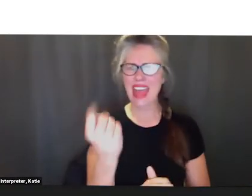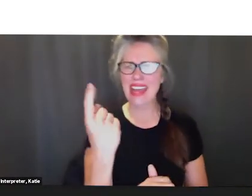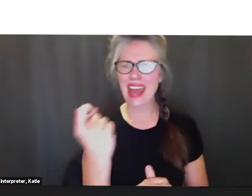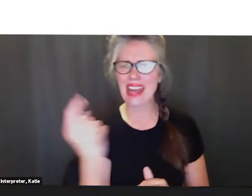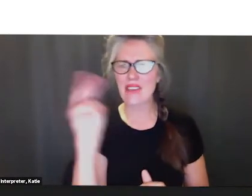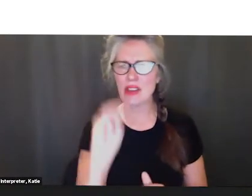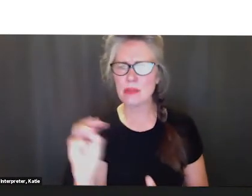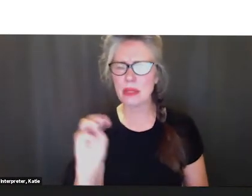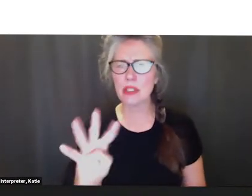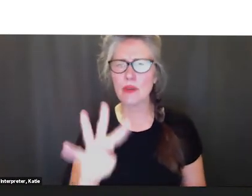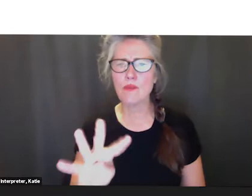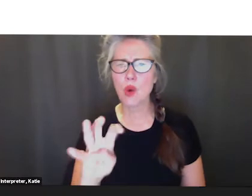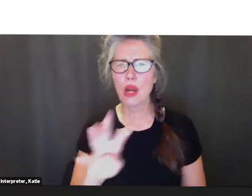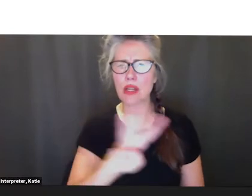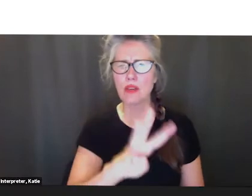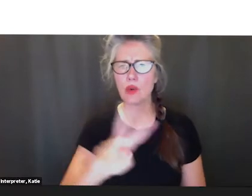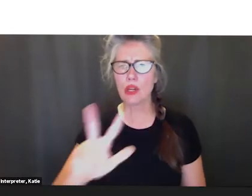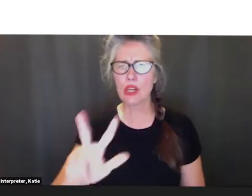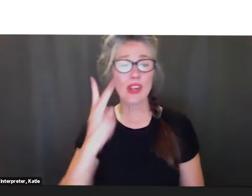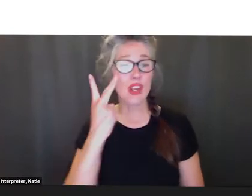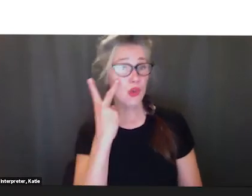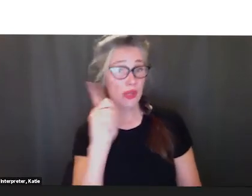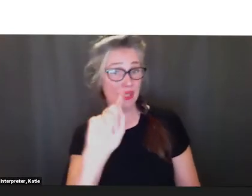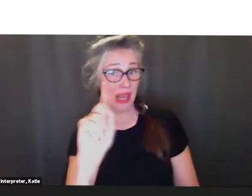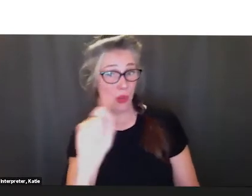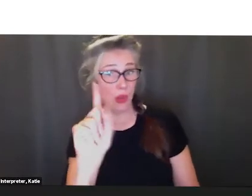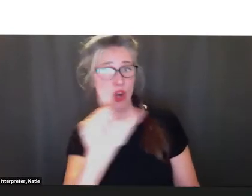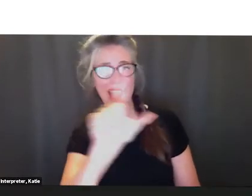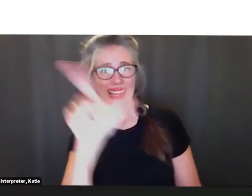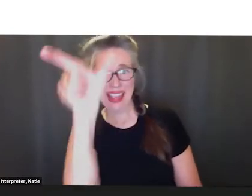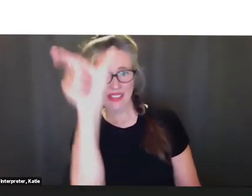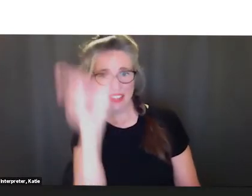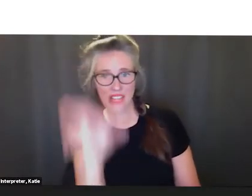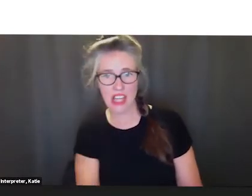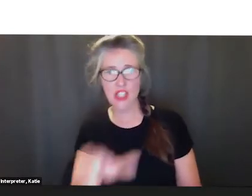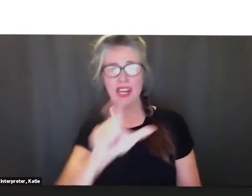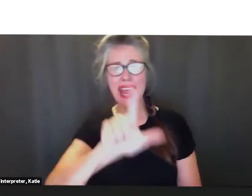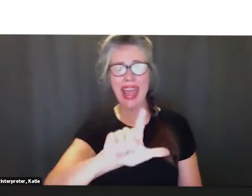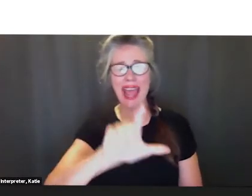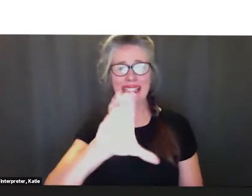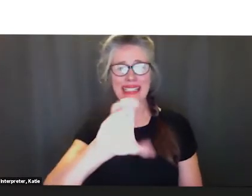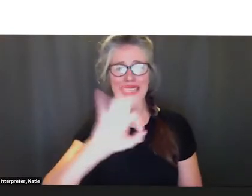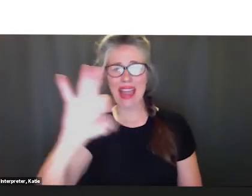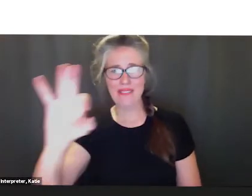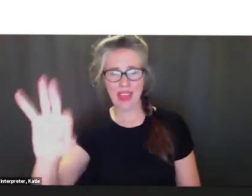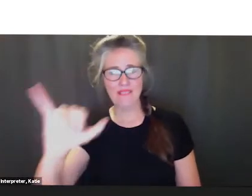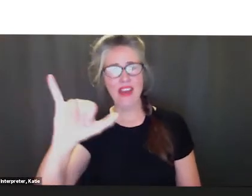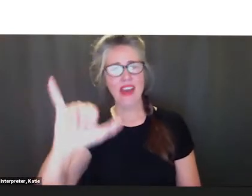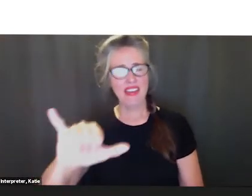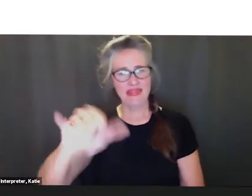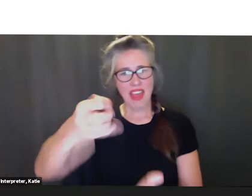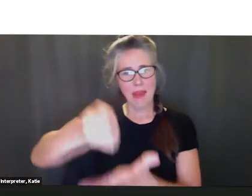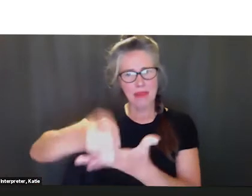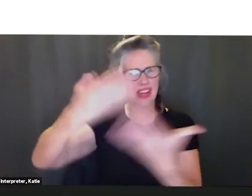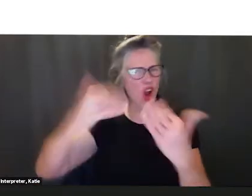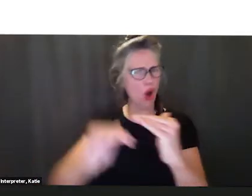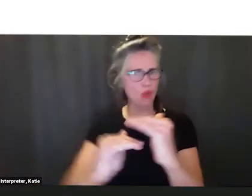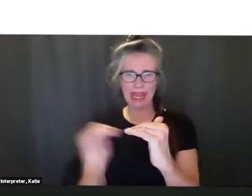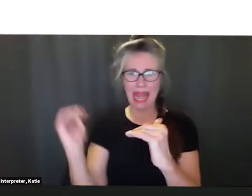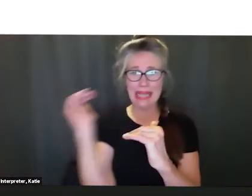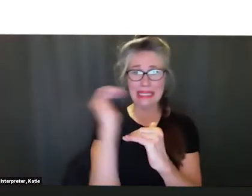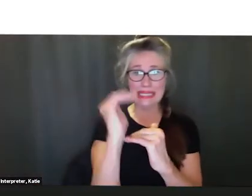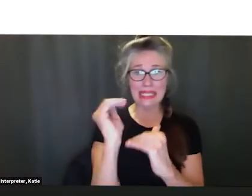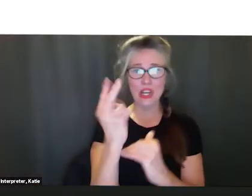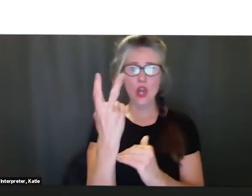see that in the left side of the budget under the LCFF entitlement, that it already exceeds. It's at